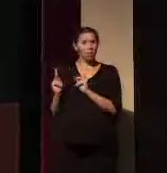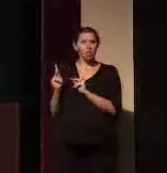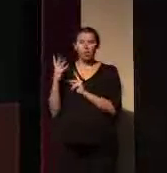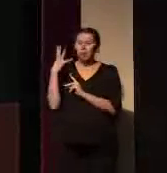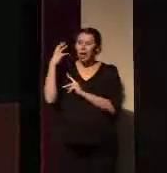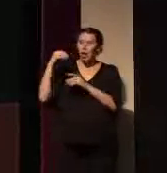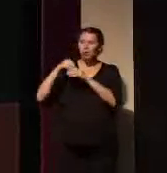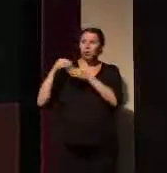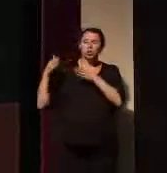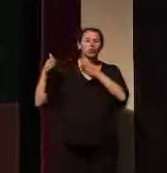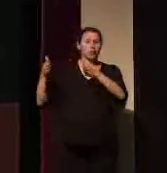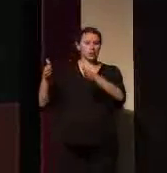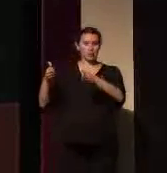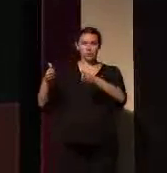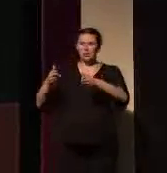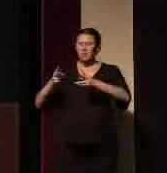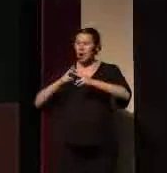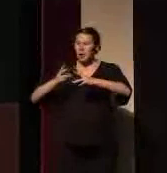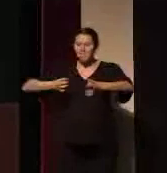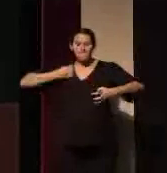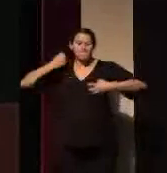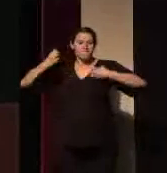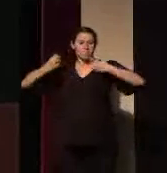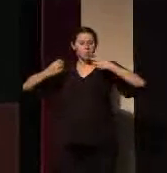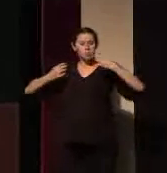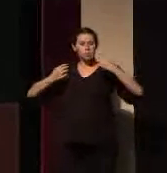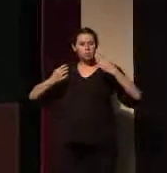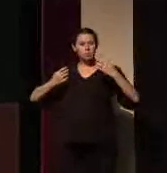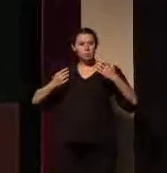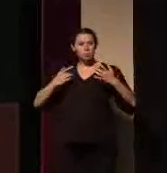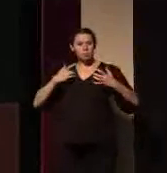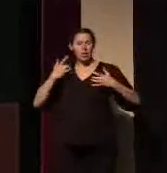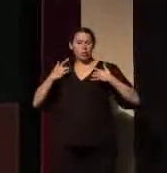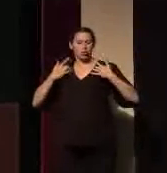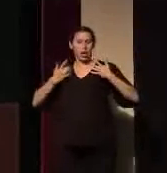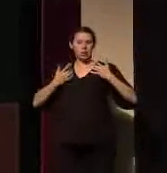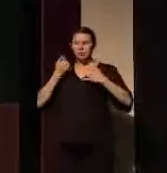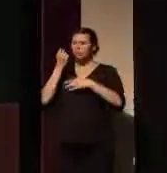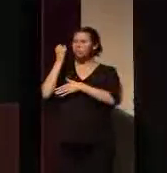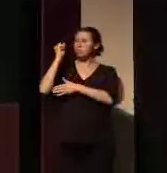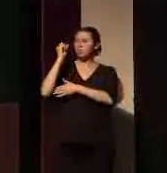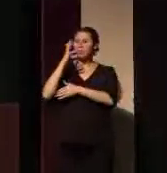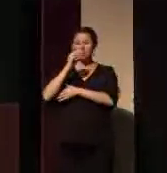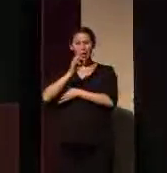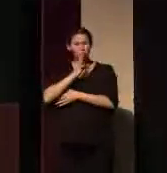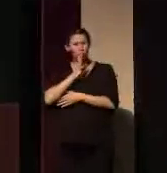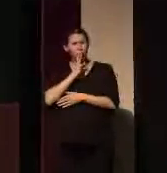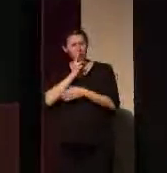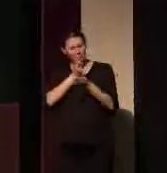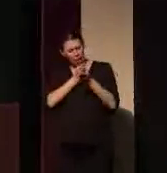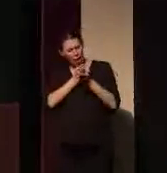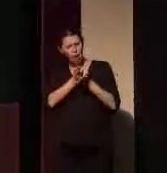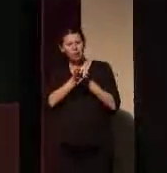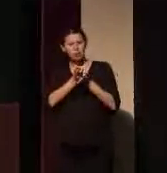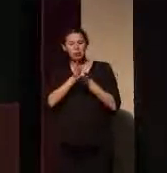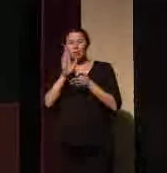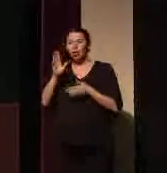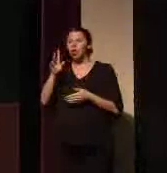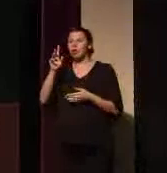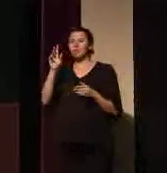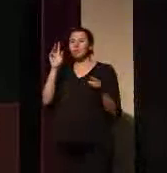in the streets, very energized, and they talked to me very candidly about the trauma that they have